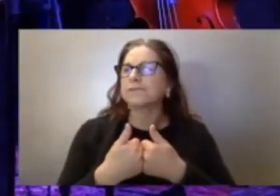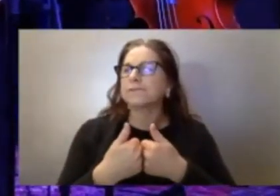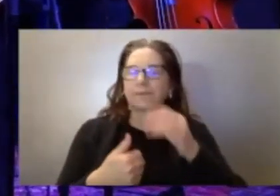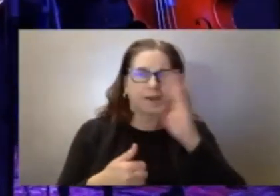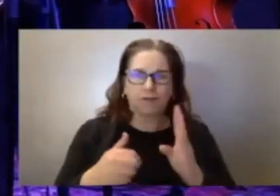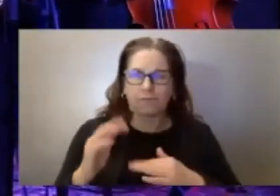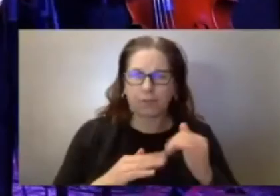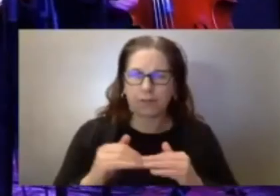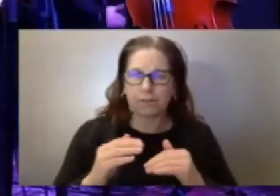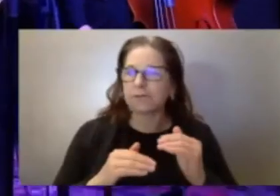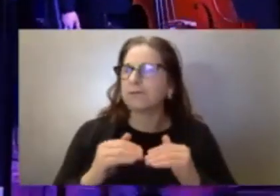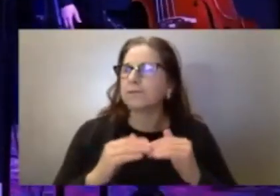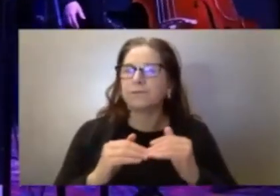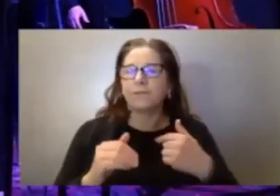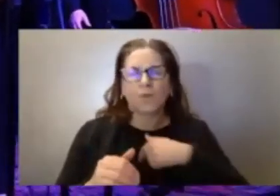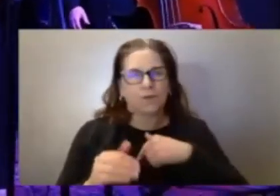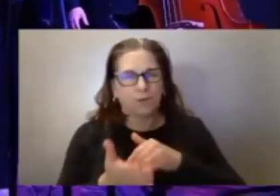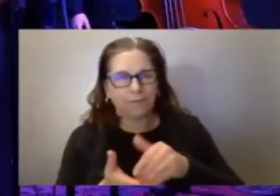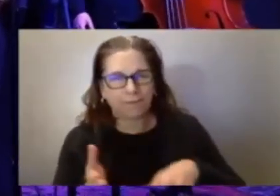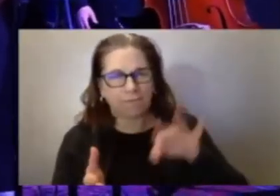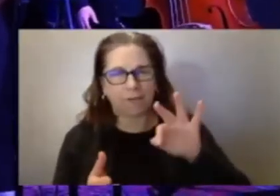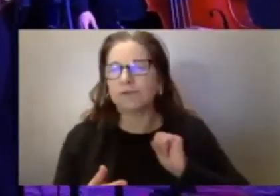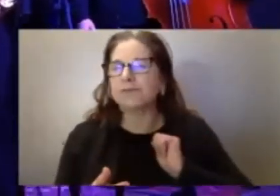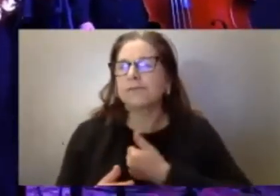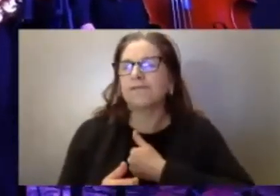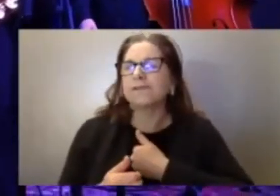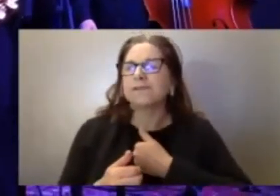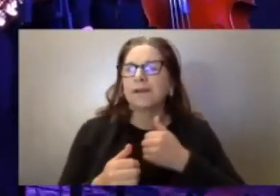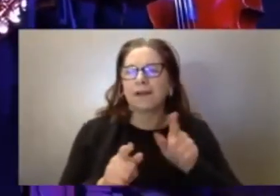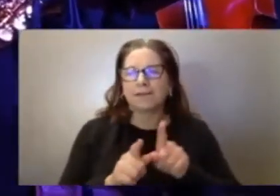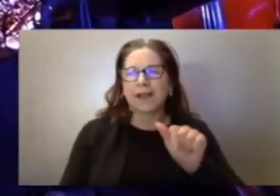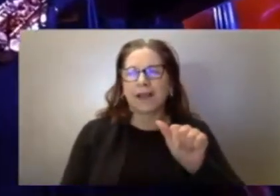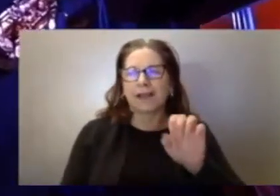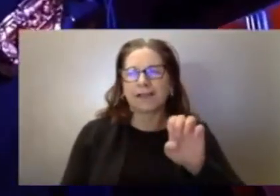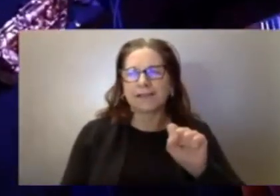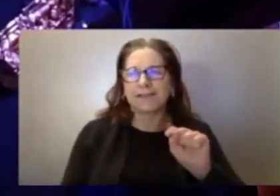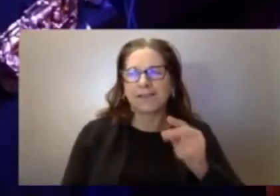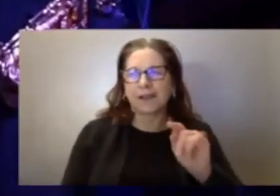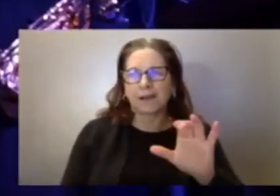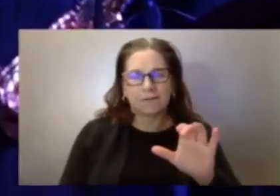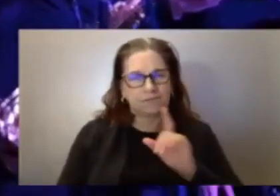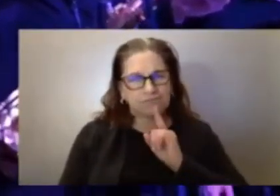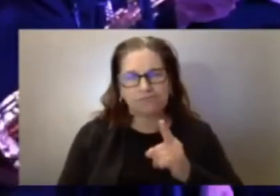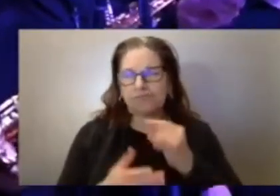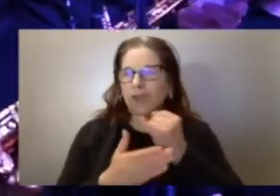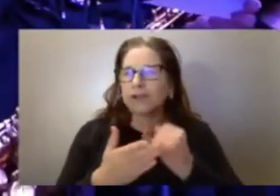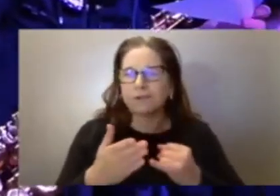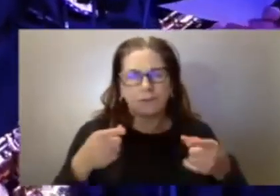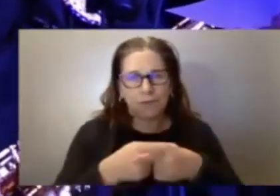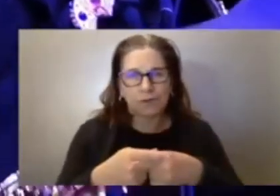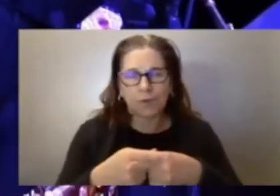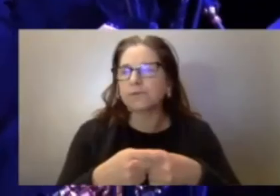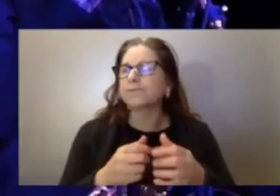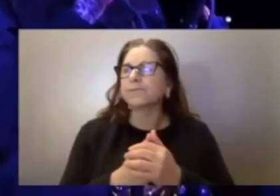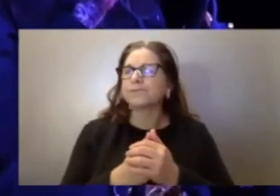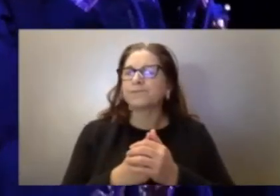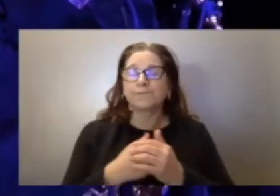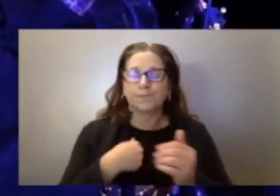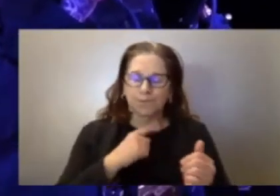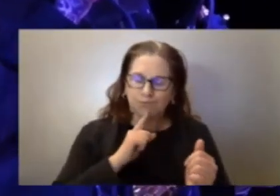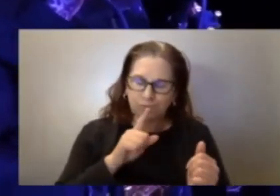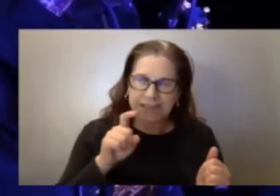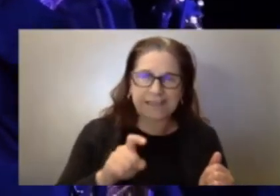We often find ourselves at aesthetic, artistic crossroads. Then we need